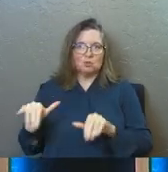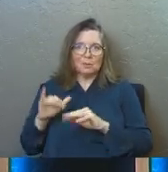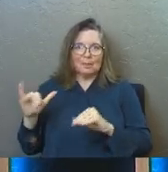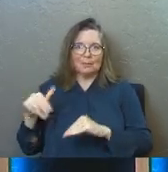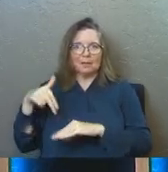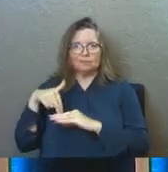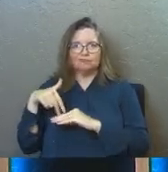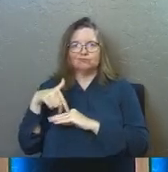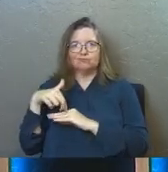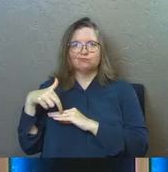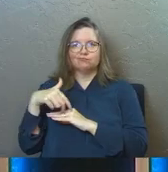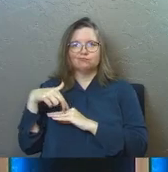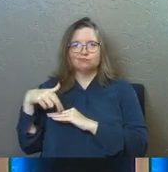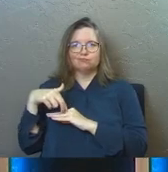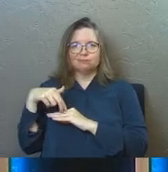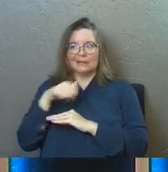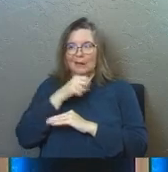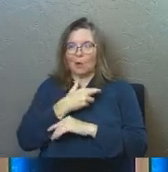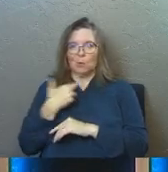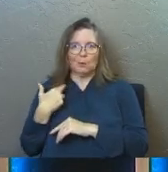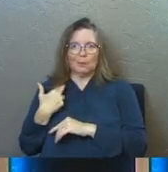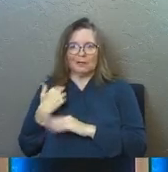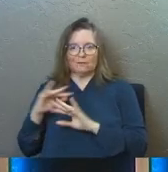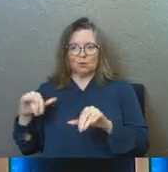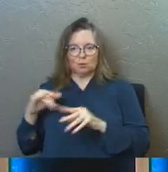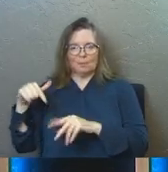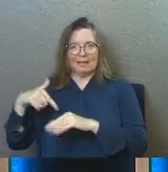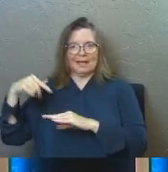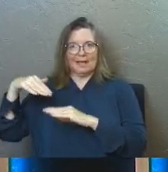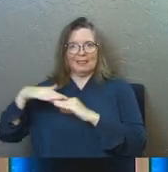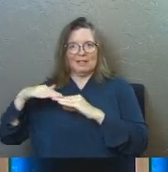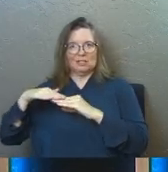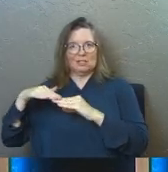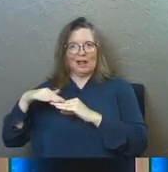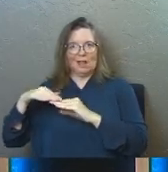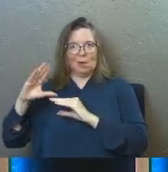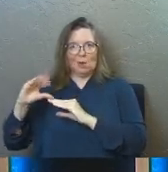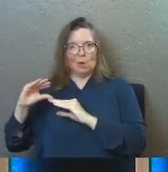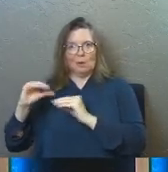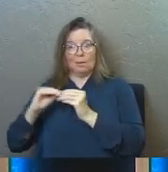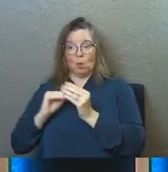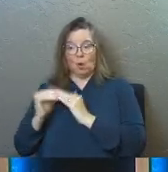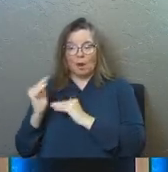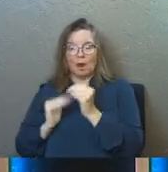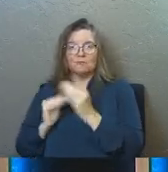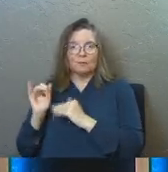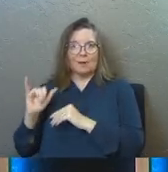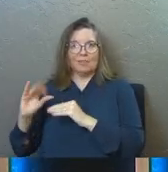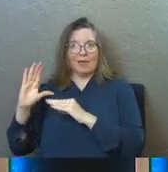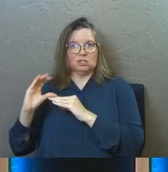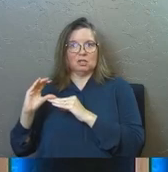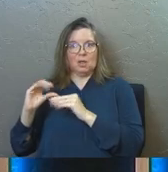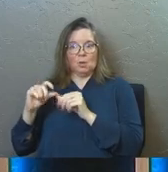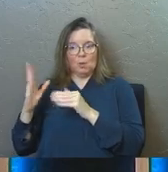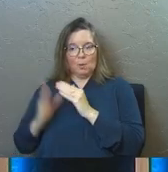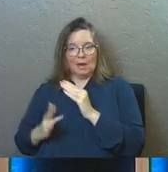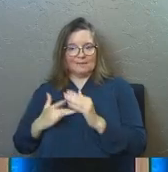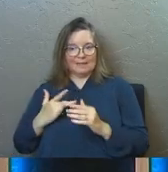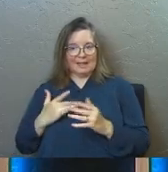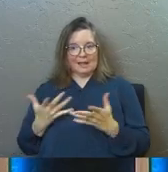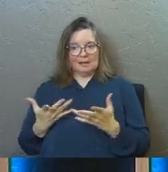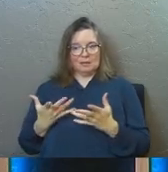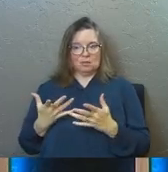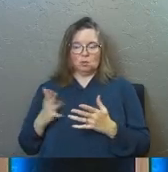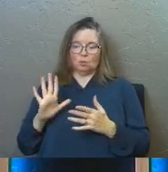in the shallow end. There's not as much risk when it comes to swimming in the shallow end. It's a little more comfortable in the shallow end. It feels like you can just